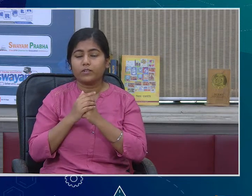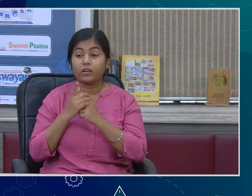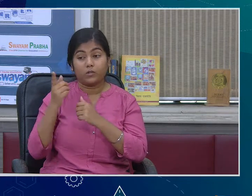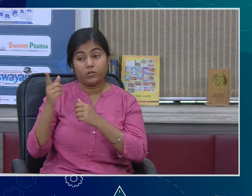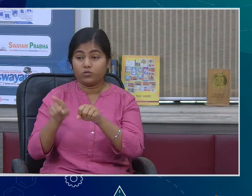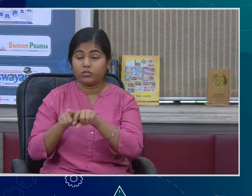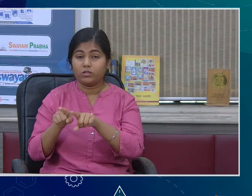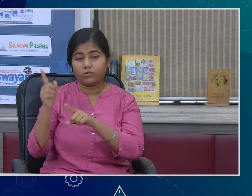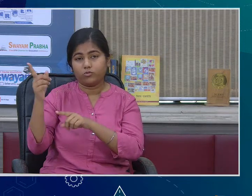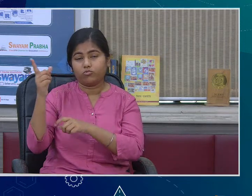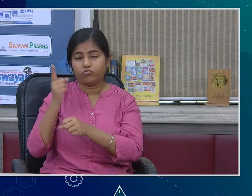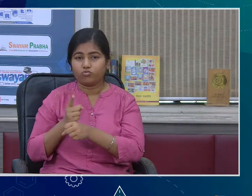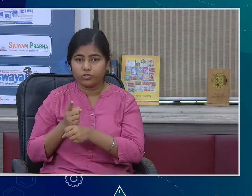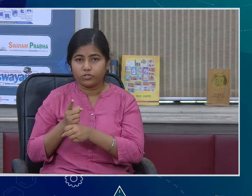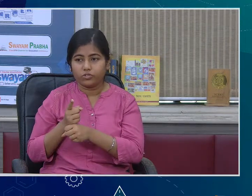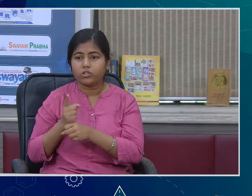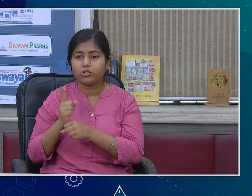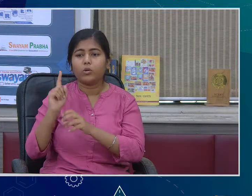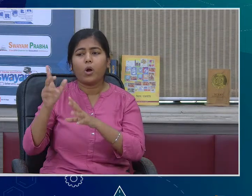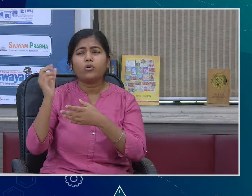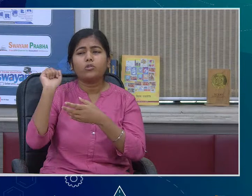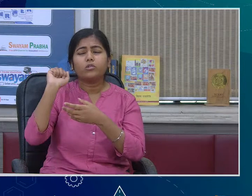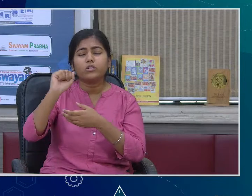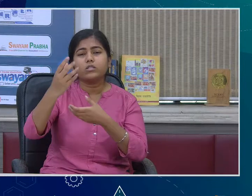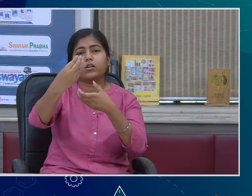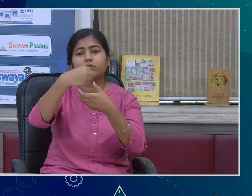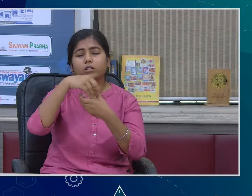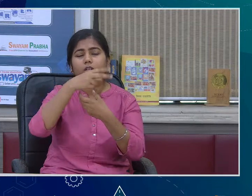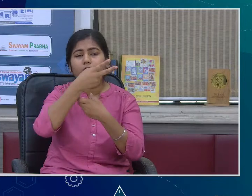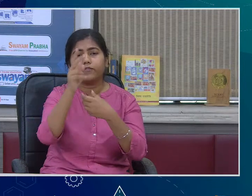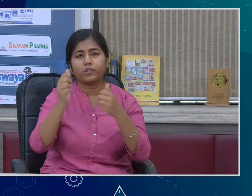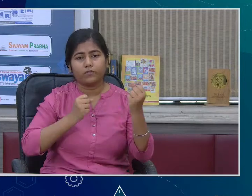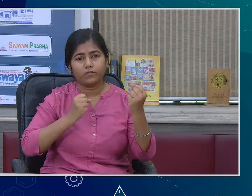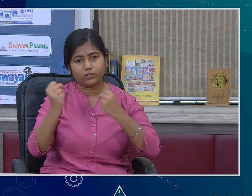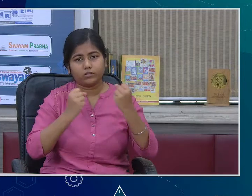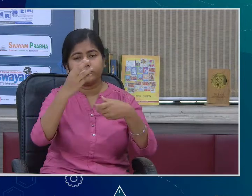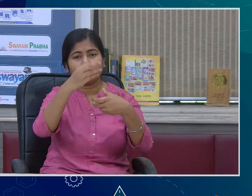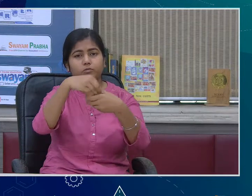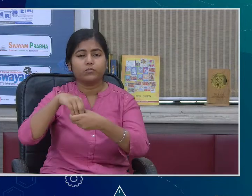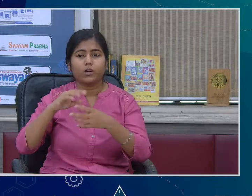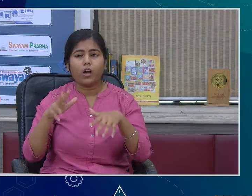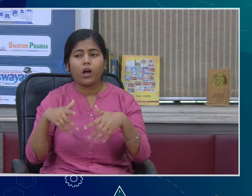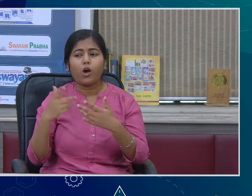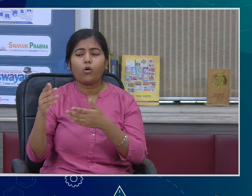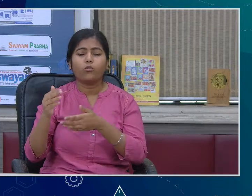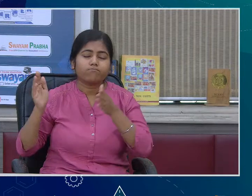teacher increase their participation in various activities in the classroom?